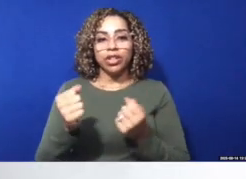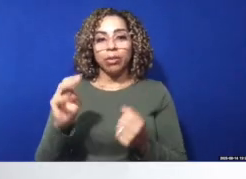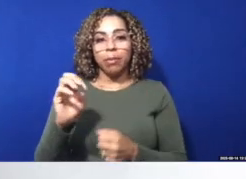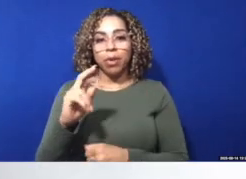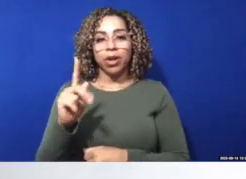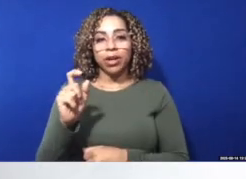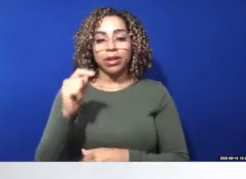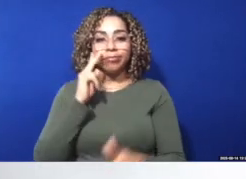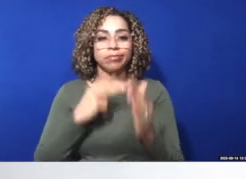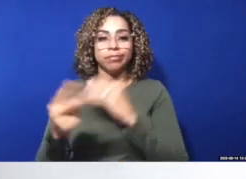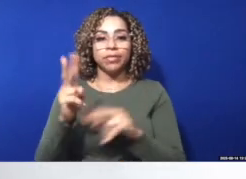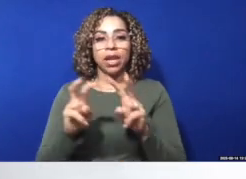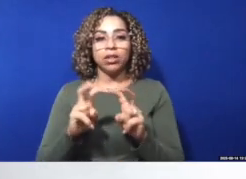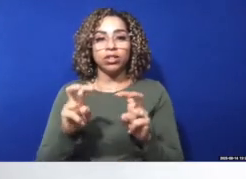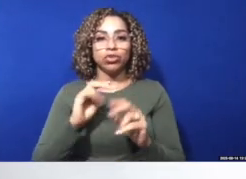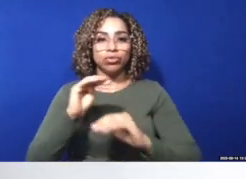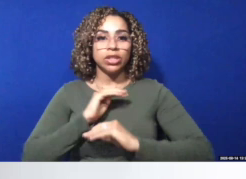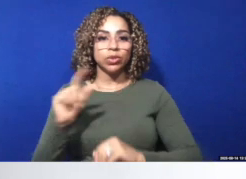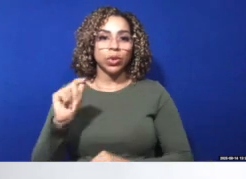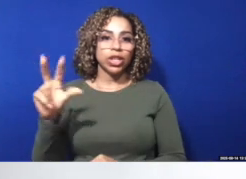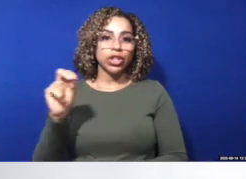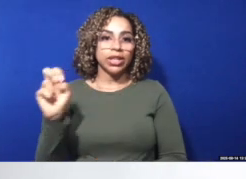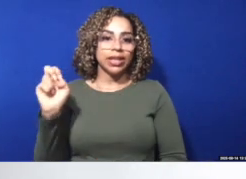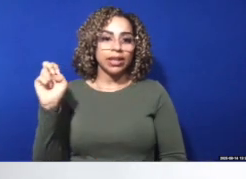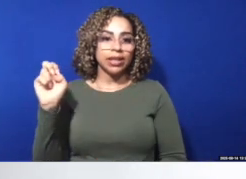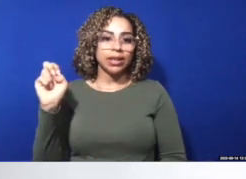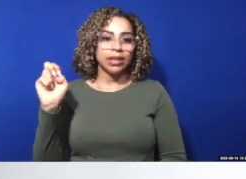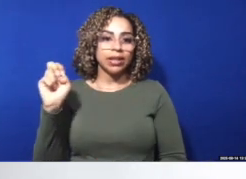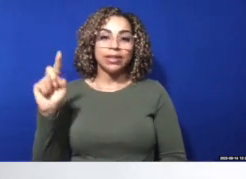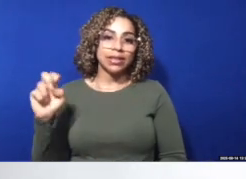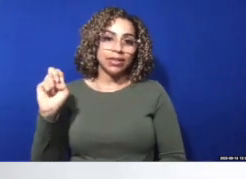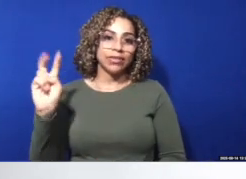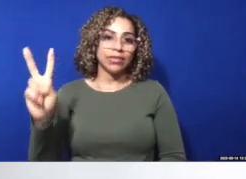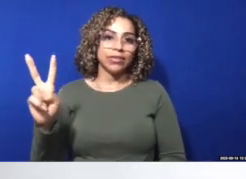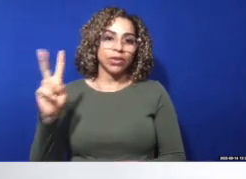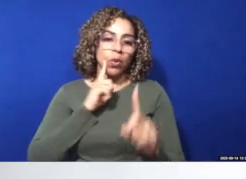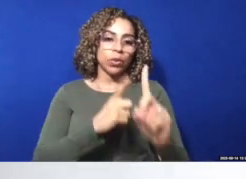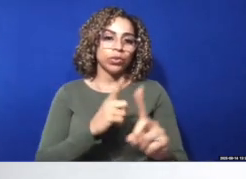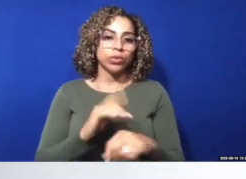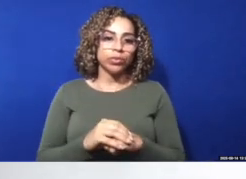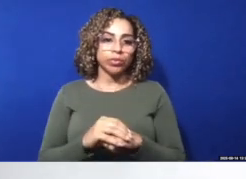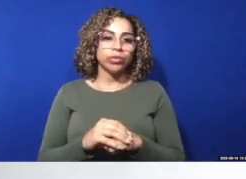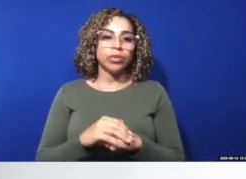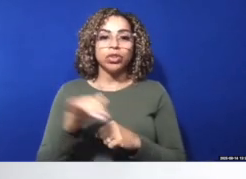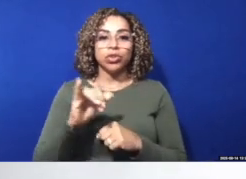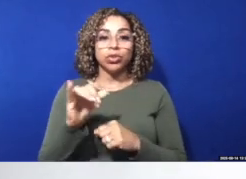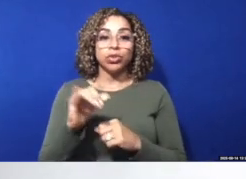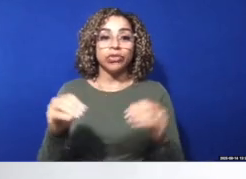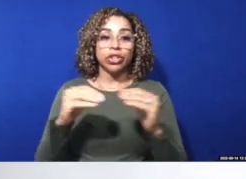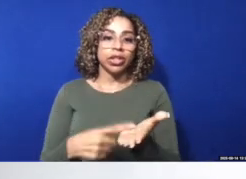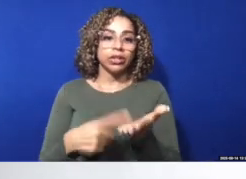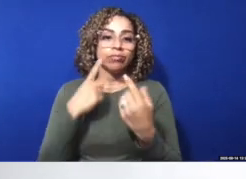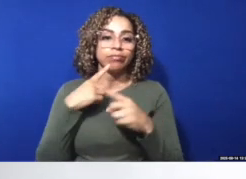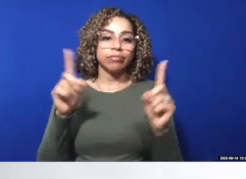2030 ZEV goals. It includes a further discussion of achieving a sustainable light-duty zero-emission vehicle